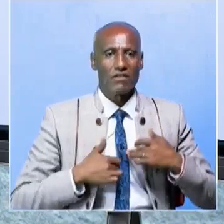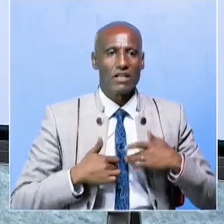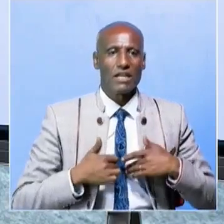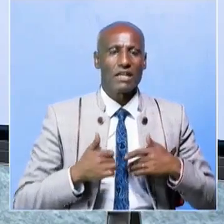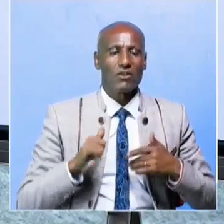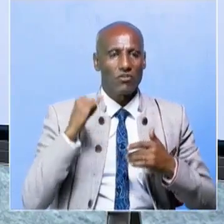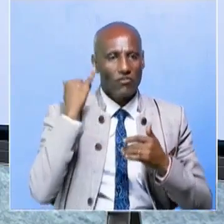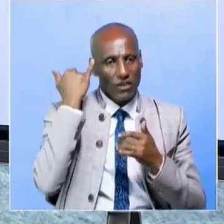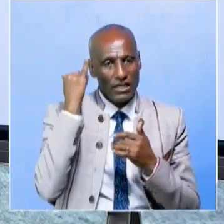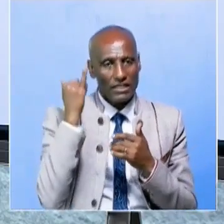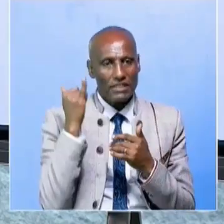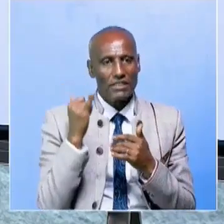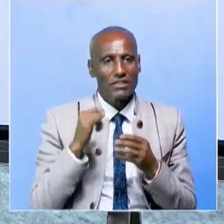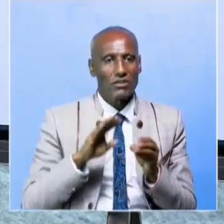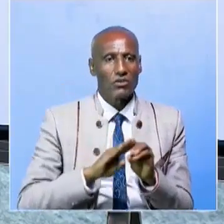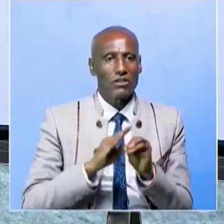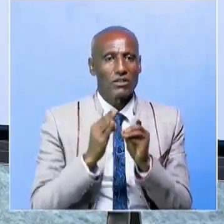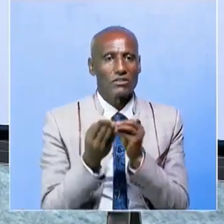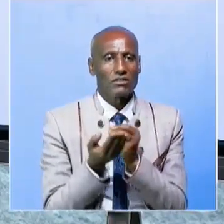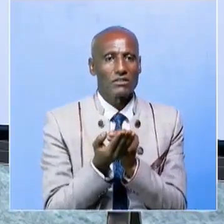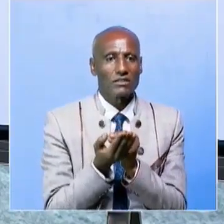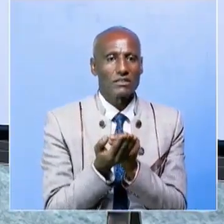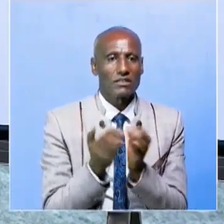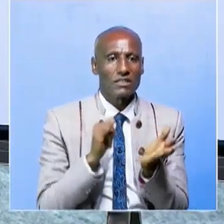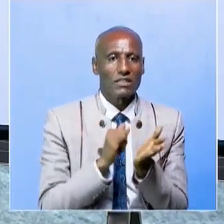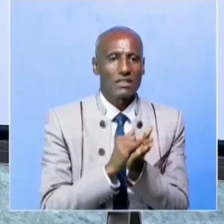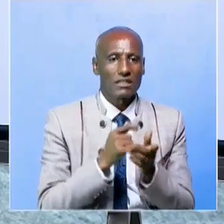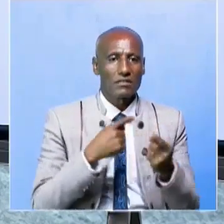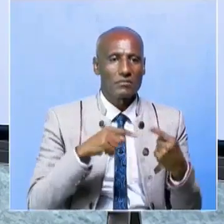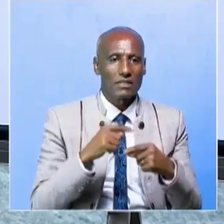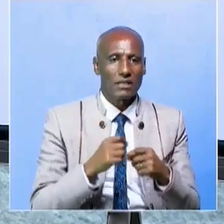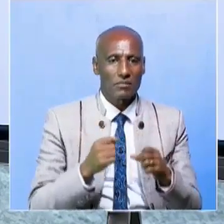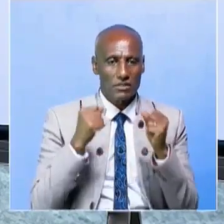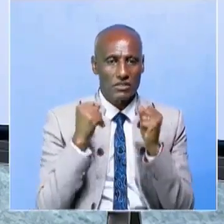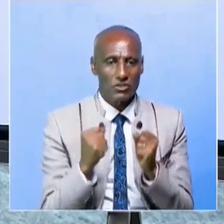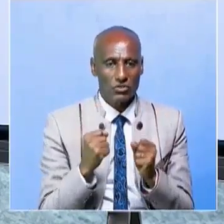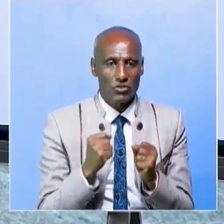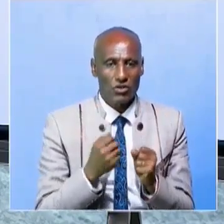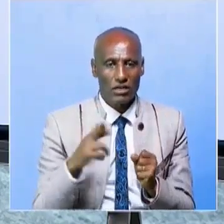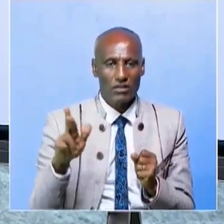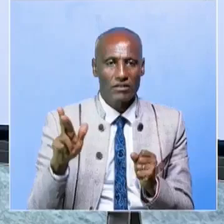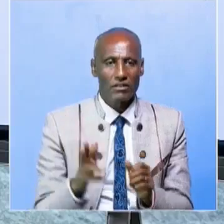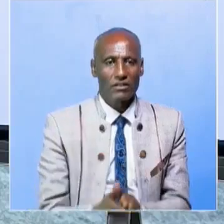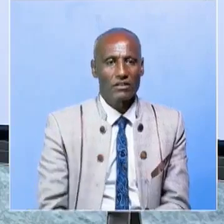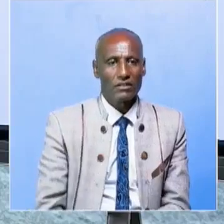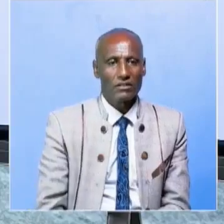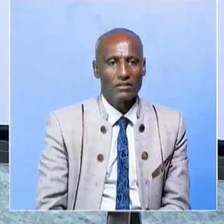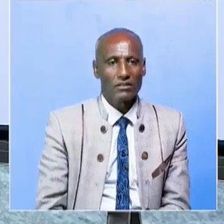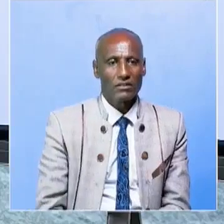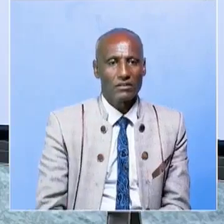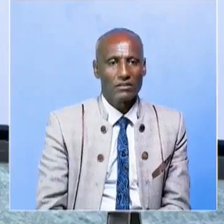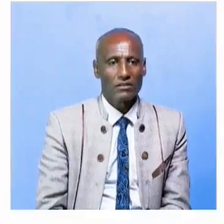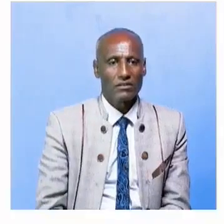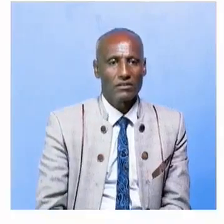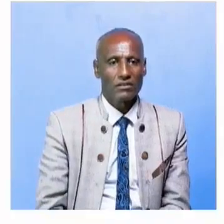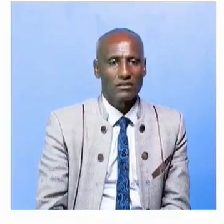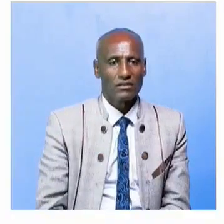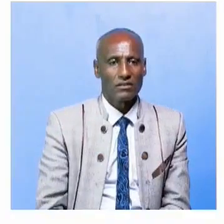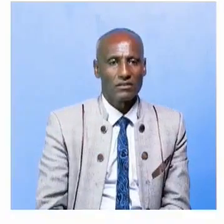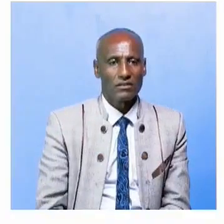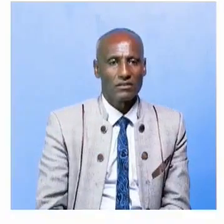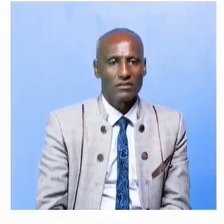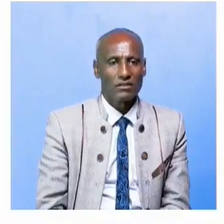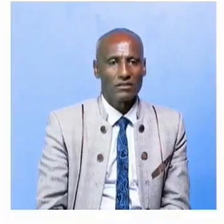idea, or a situation that becomes stronger. What else? We also